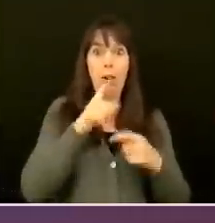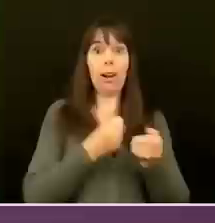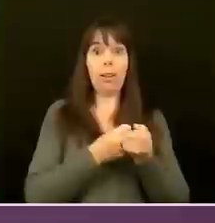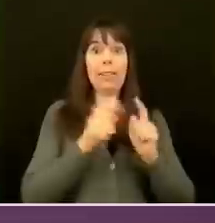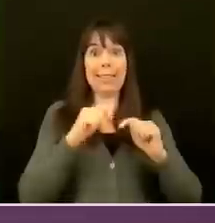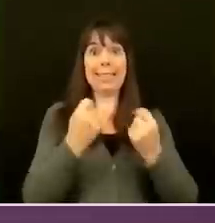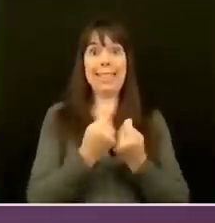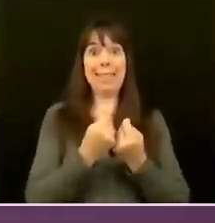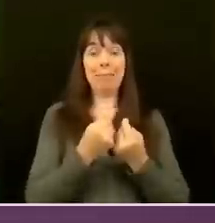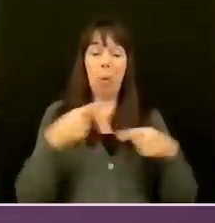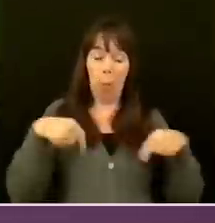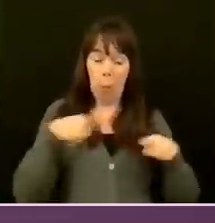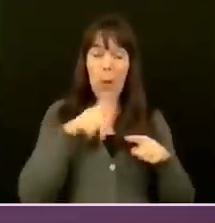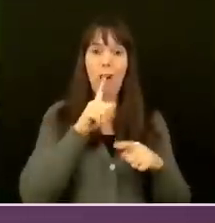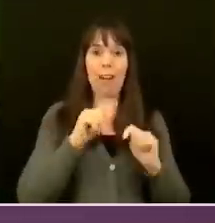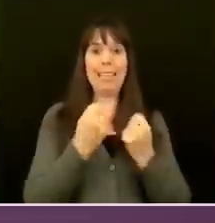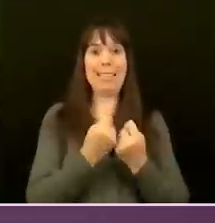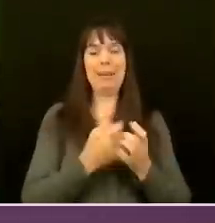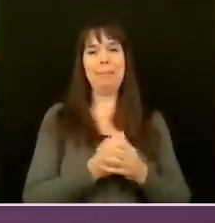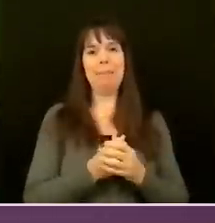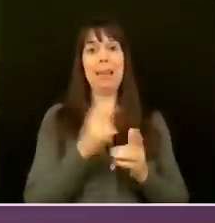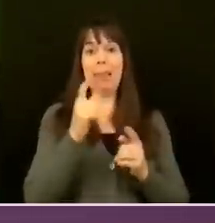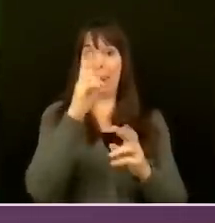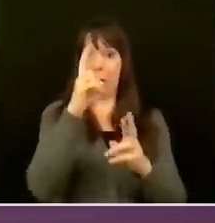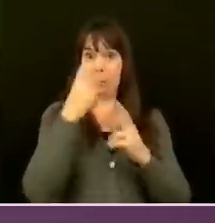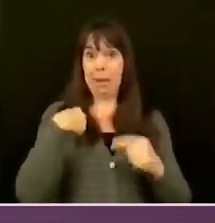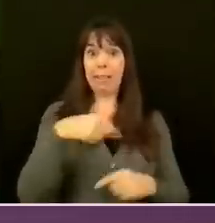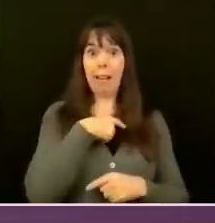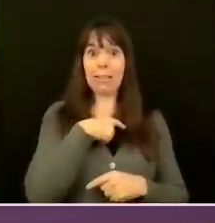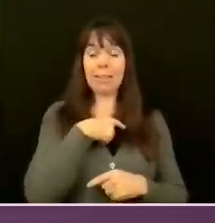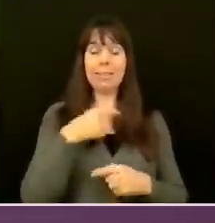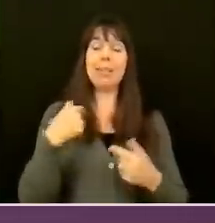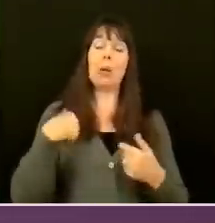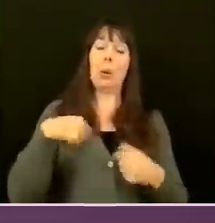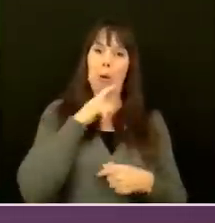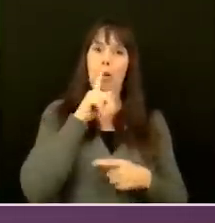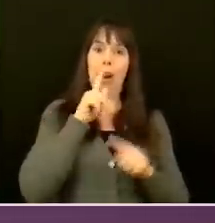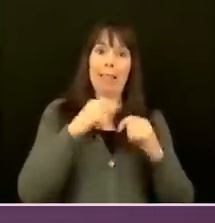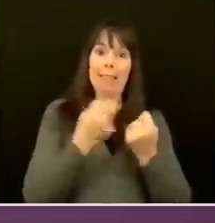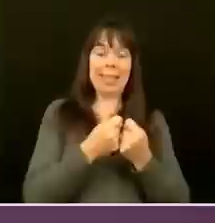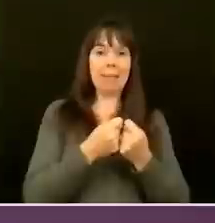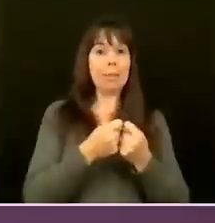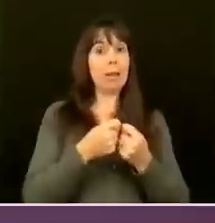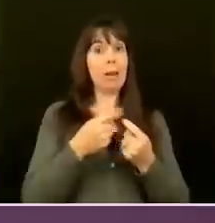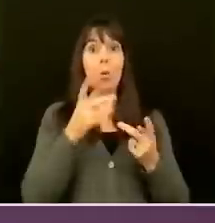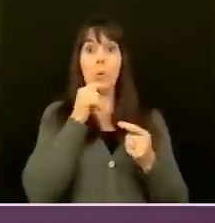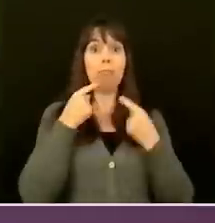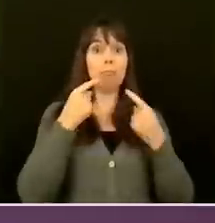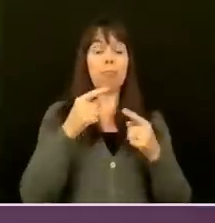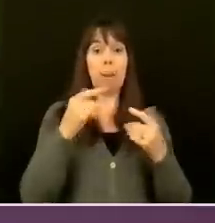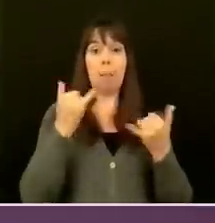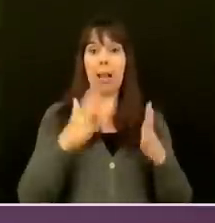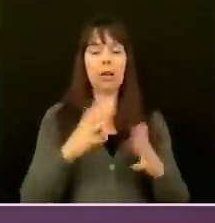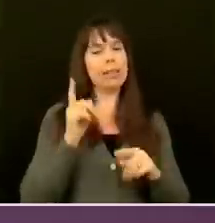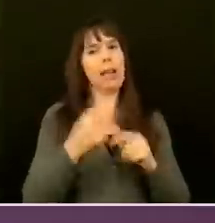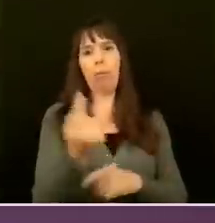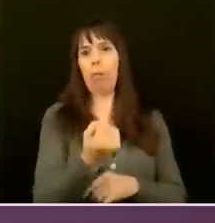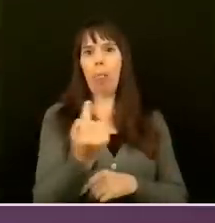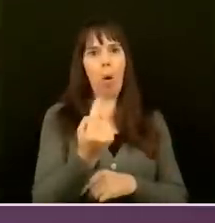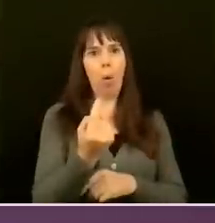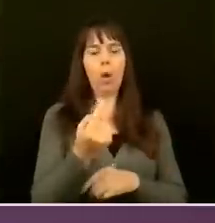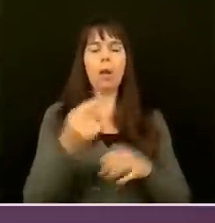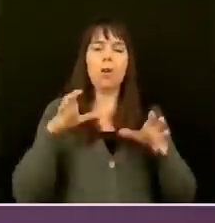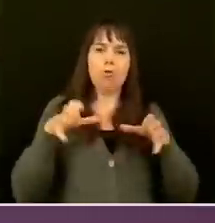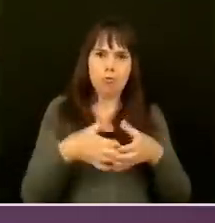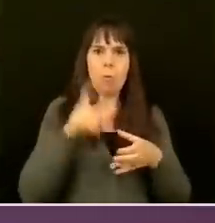We're the team. So they respect us enough. We're the team. The star players can't do it by themselves. The group has to be